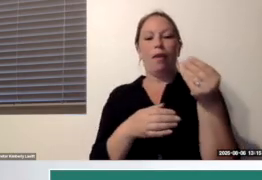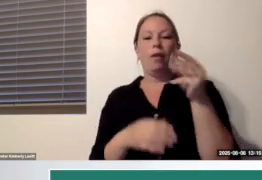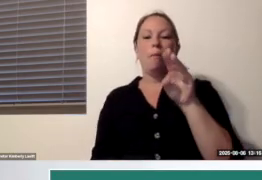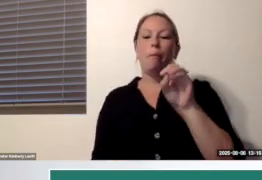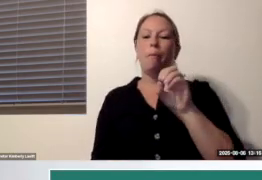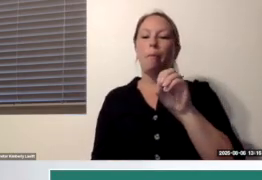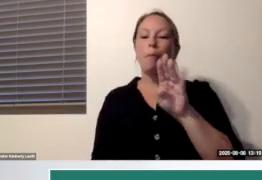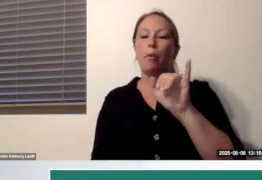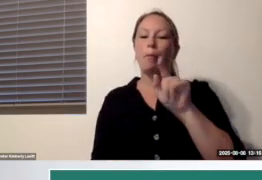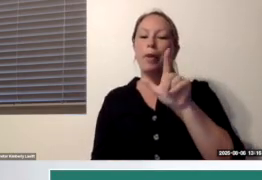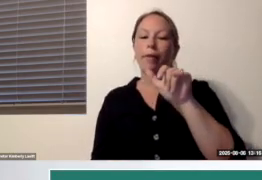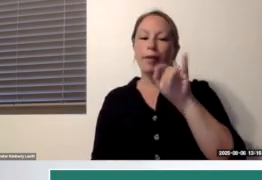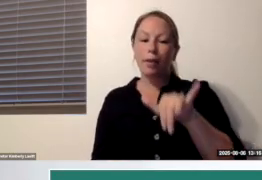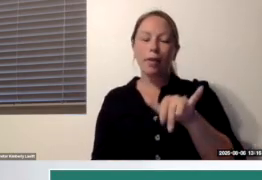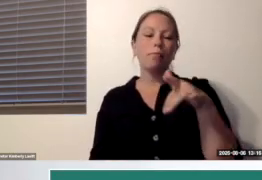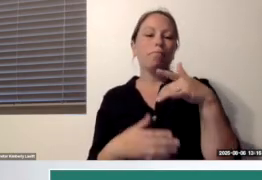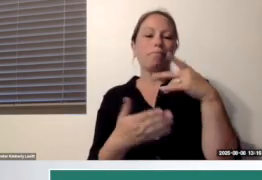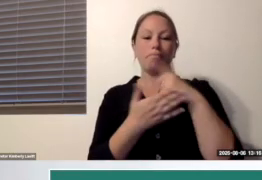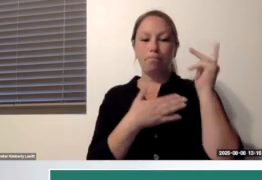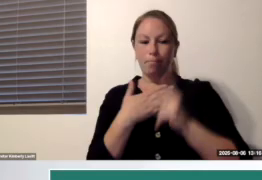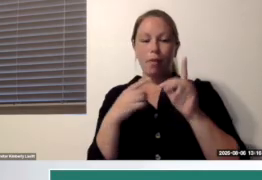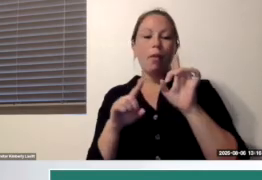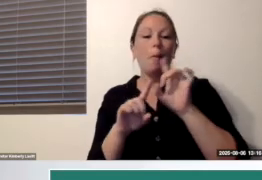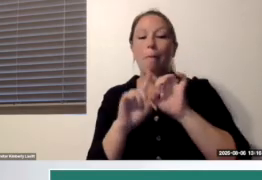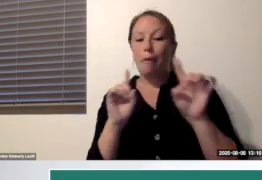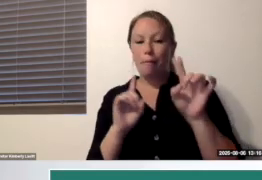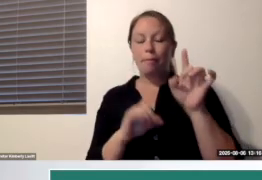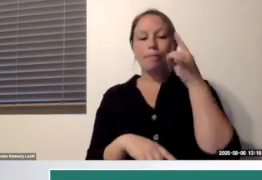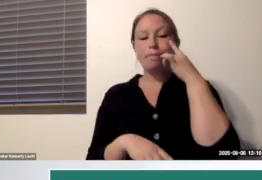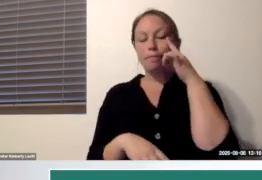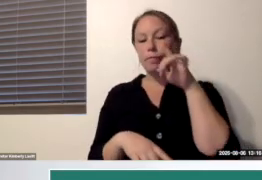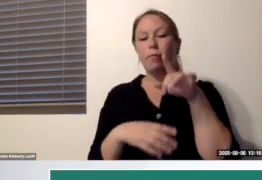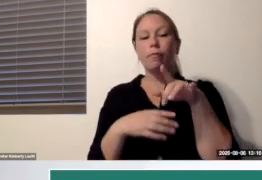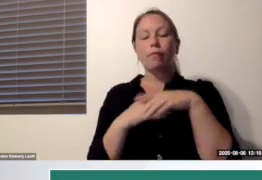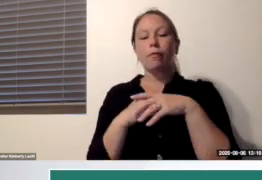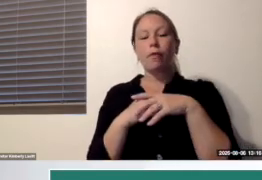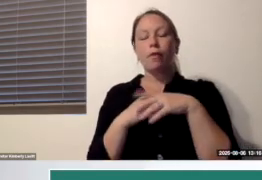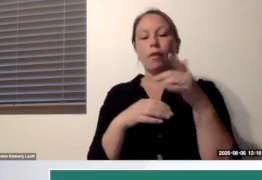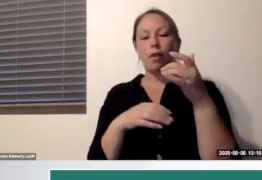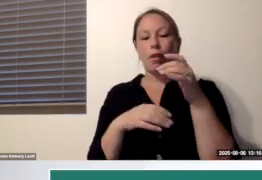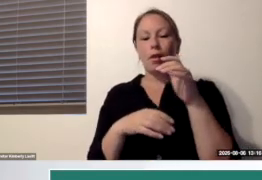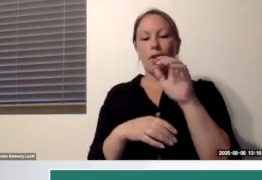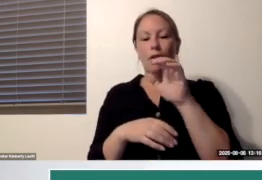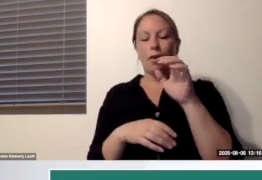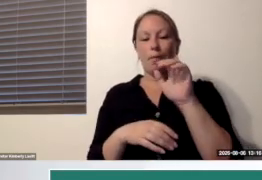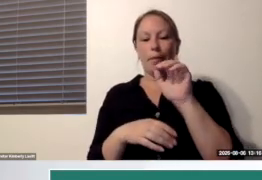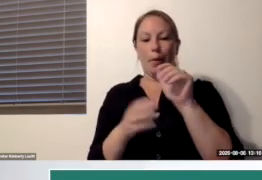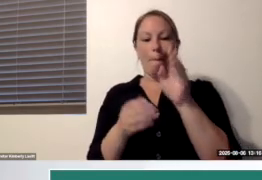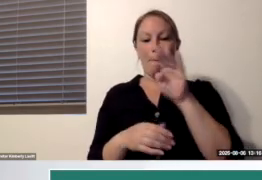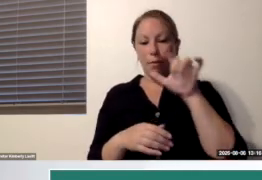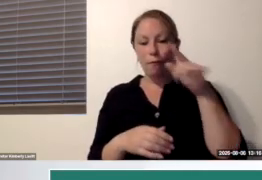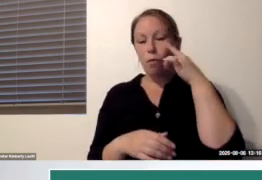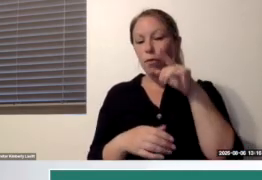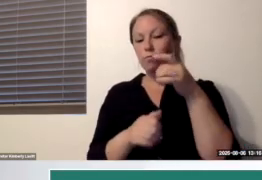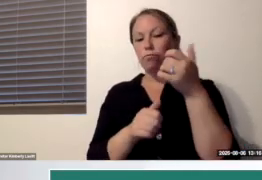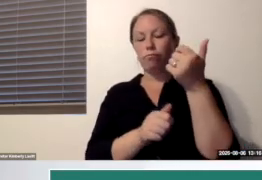projects. However, the legislature acted early on a budget-related item in Assembly Bill 100. They appropriated